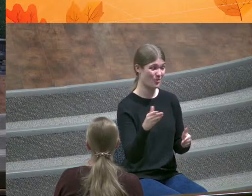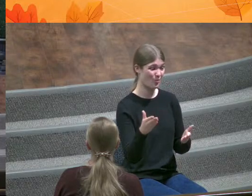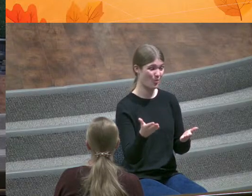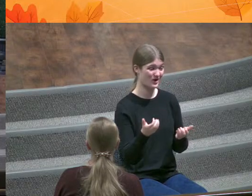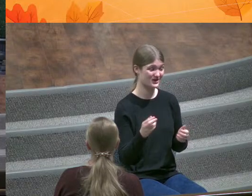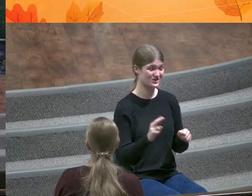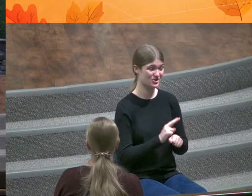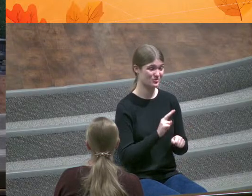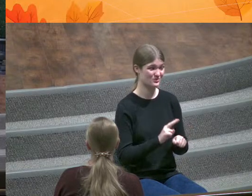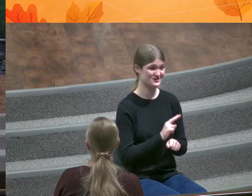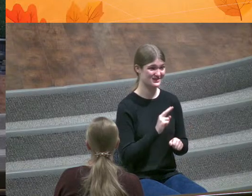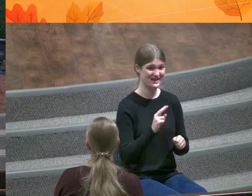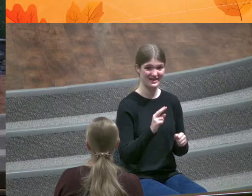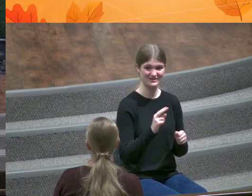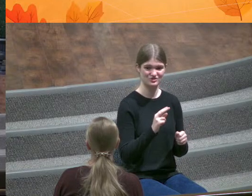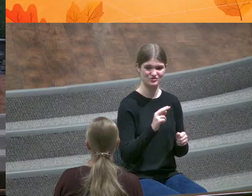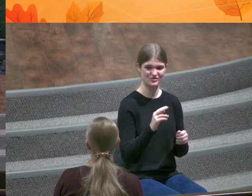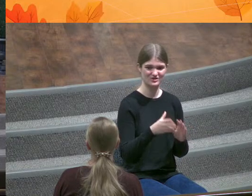make things more clear.